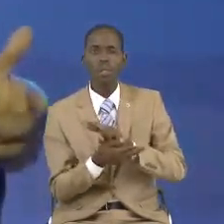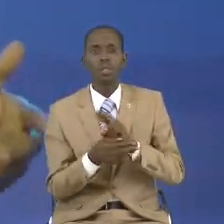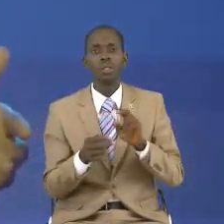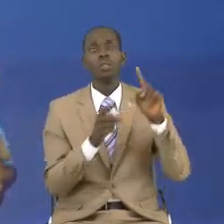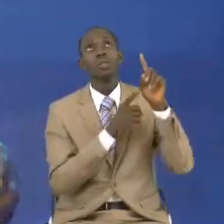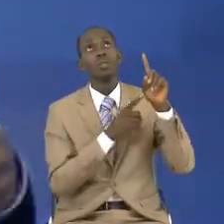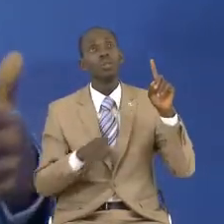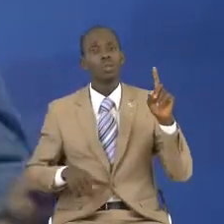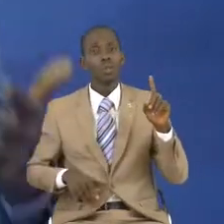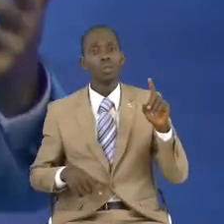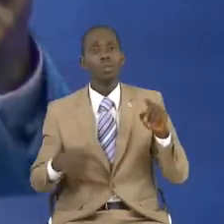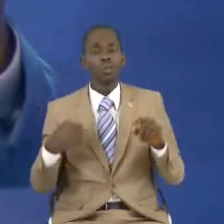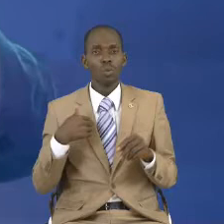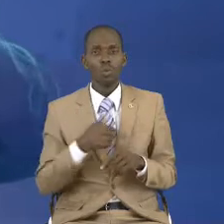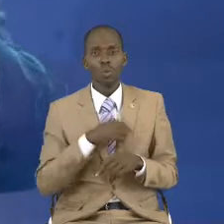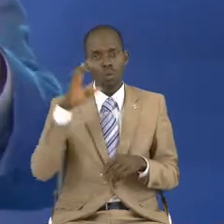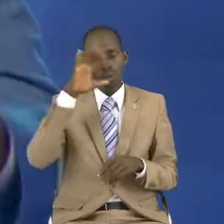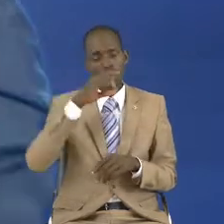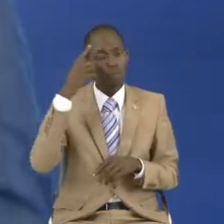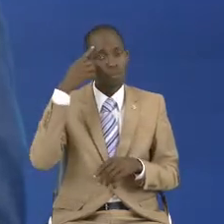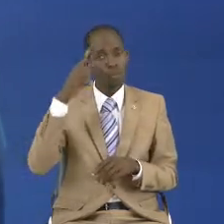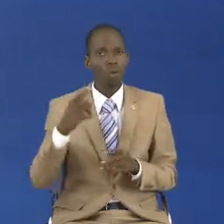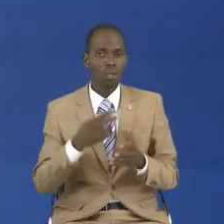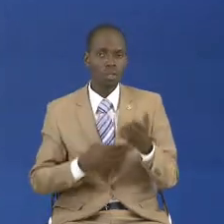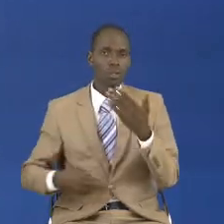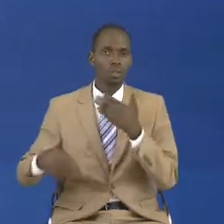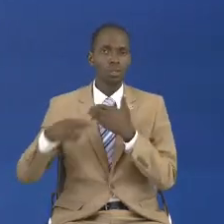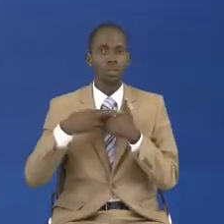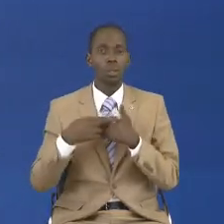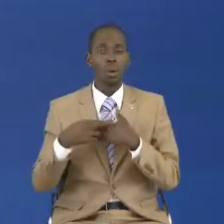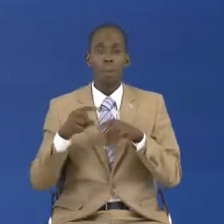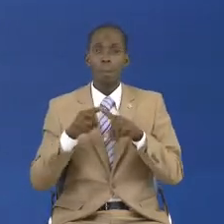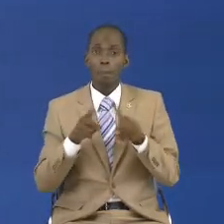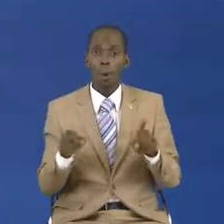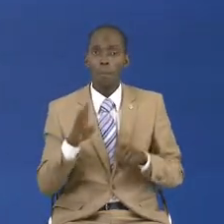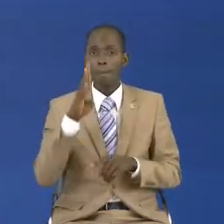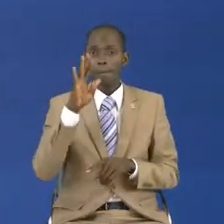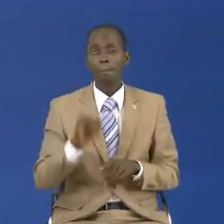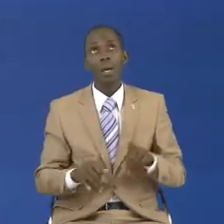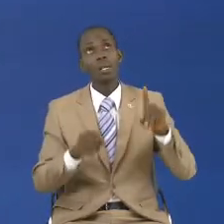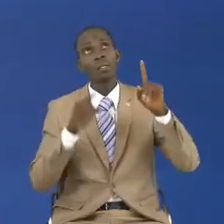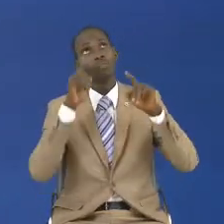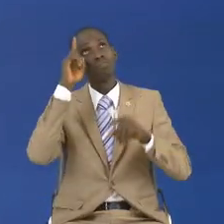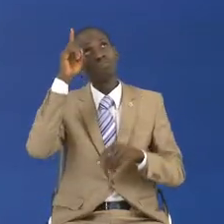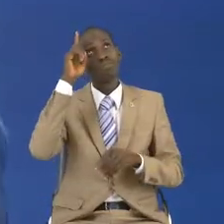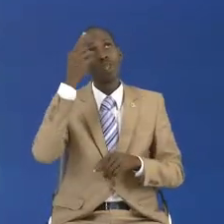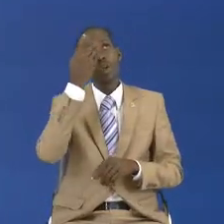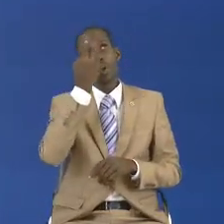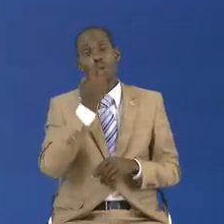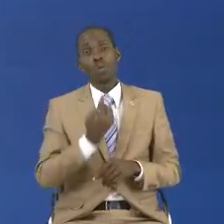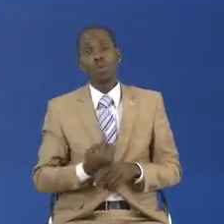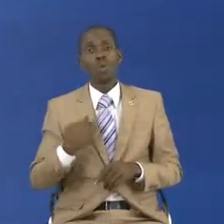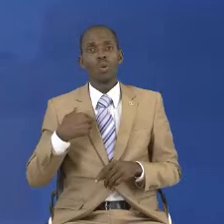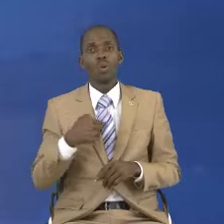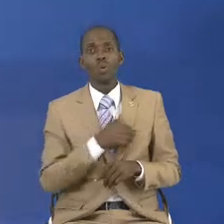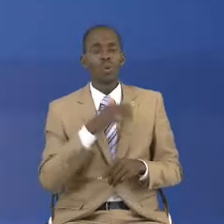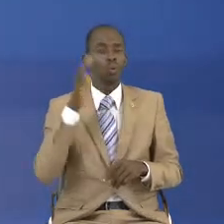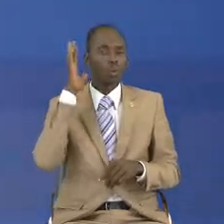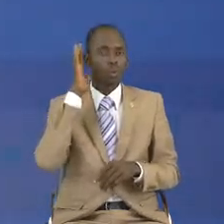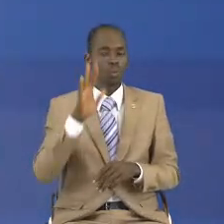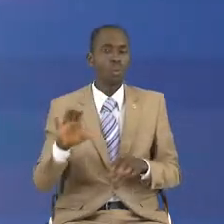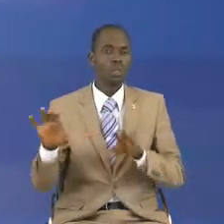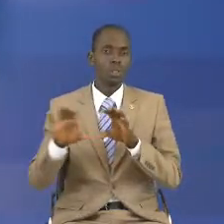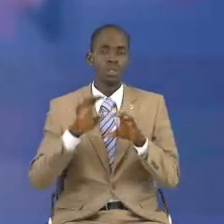restoration but by the only we will make mention of thy